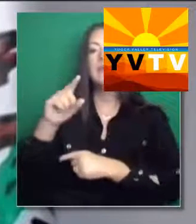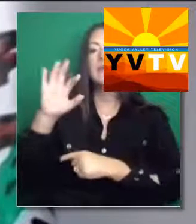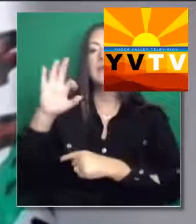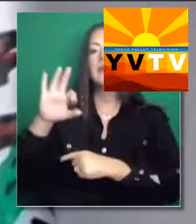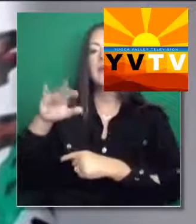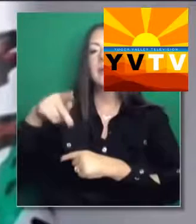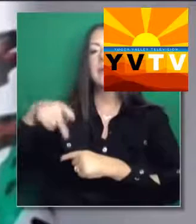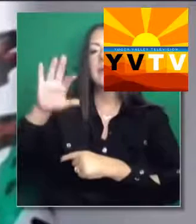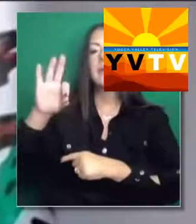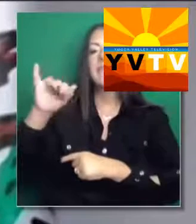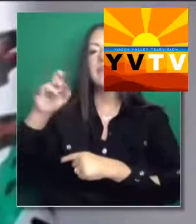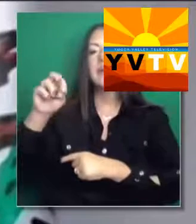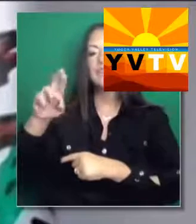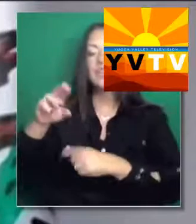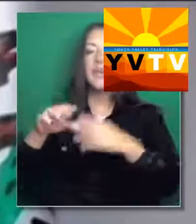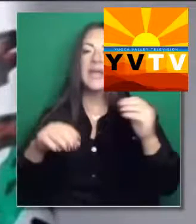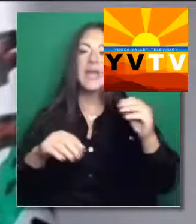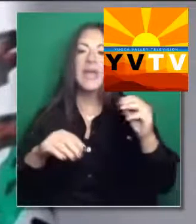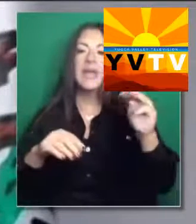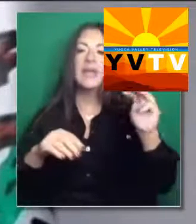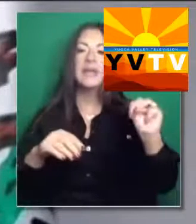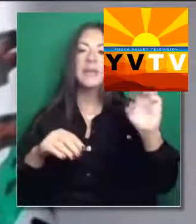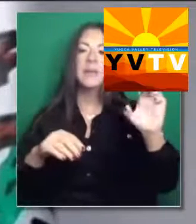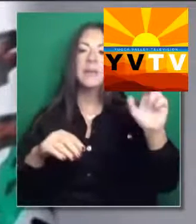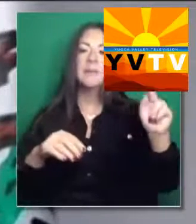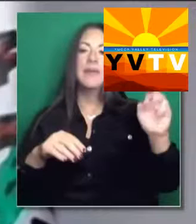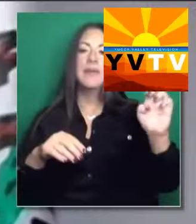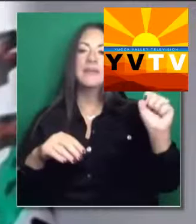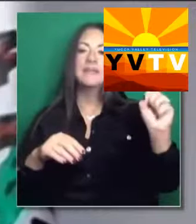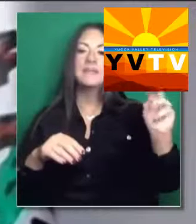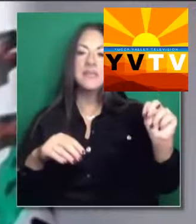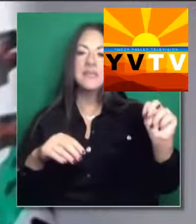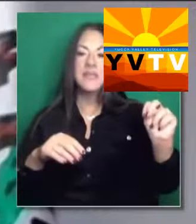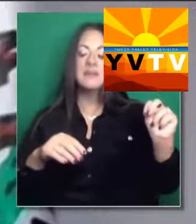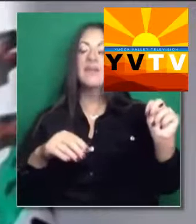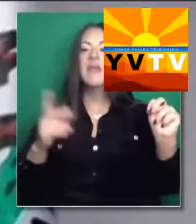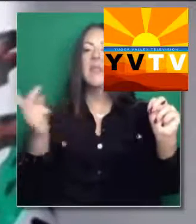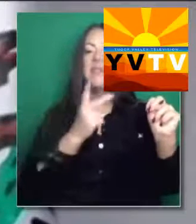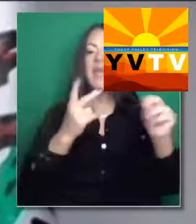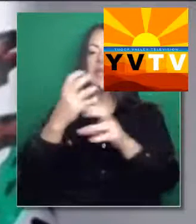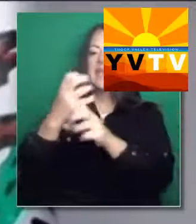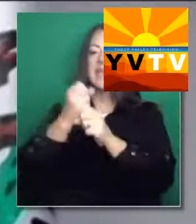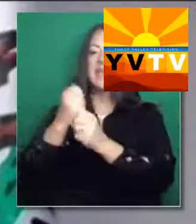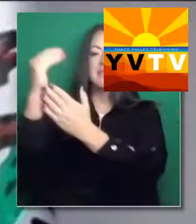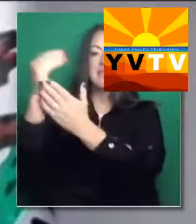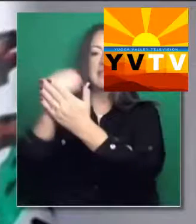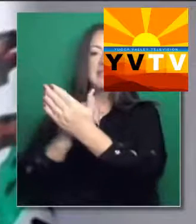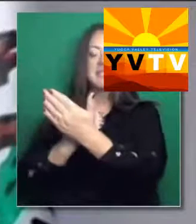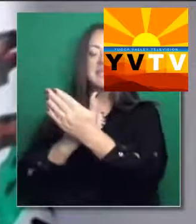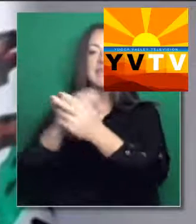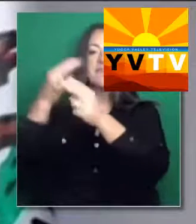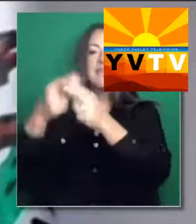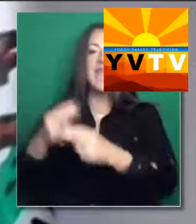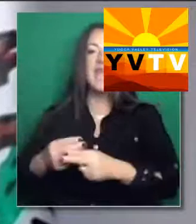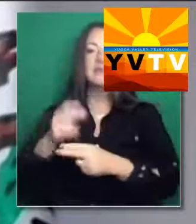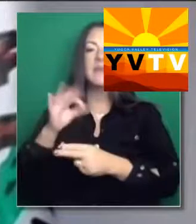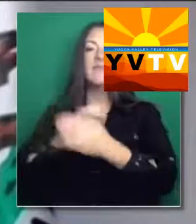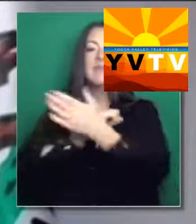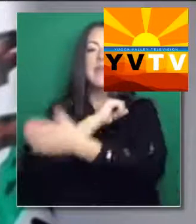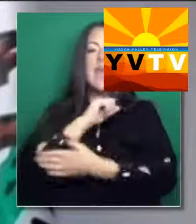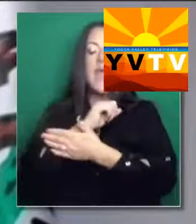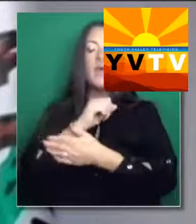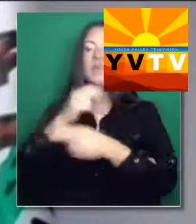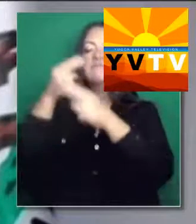case of Moderna, deliver the vaccine directly to those vaccination sites. Some of those vaccination sites are county, local